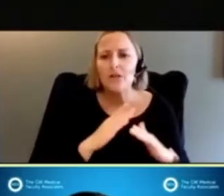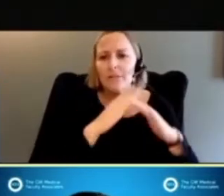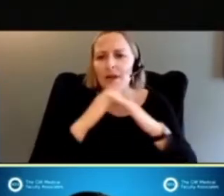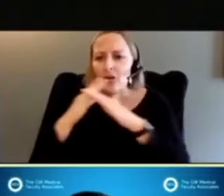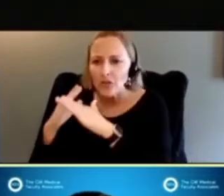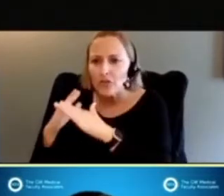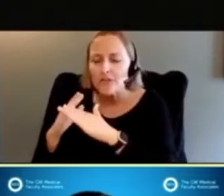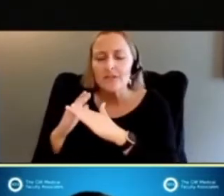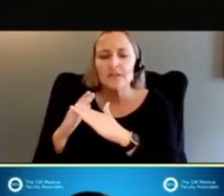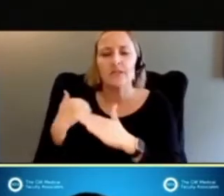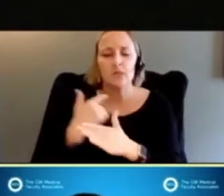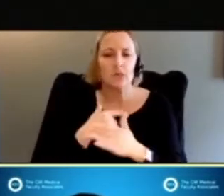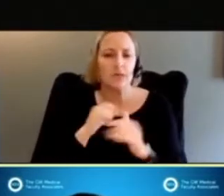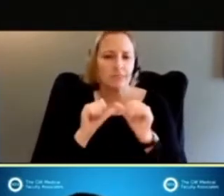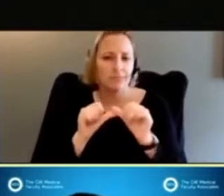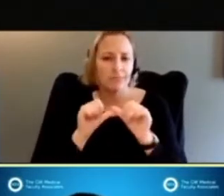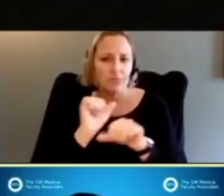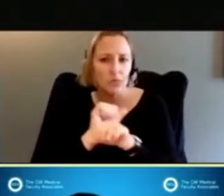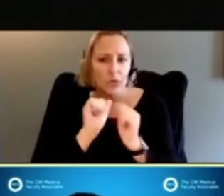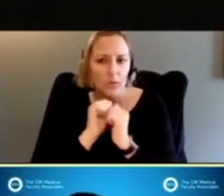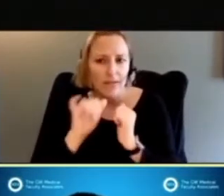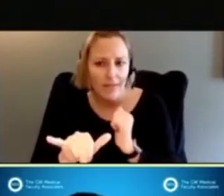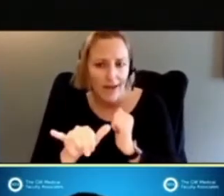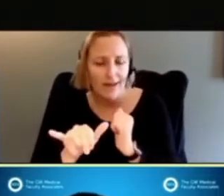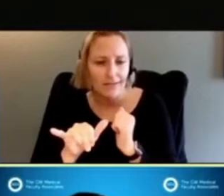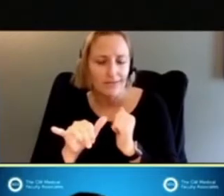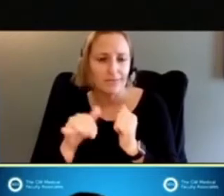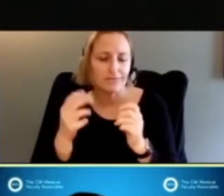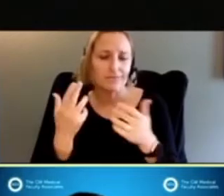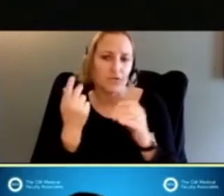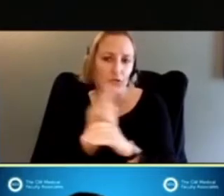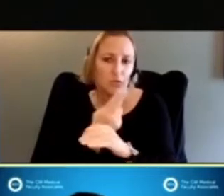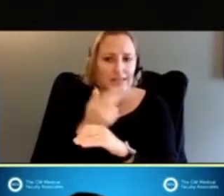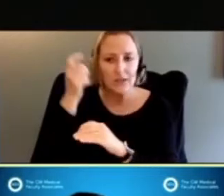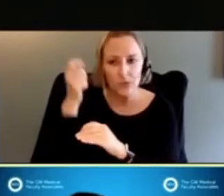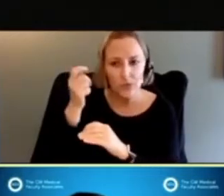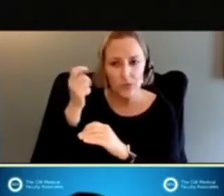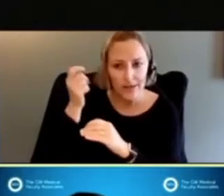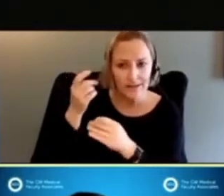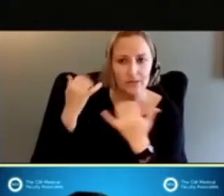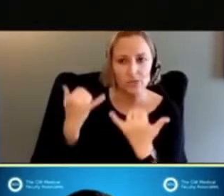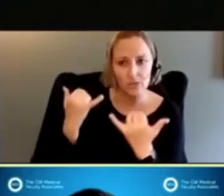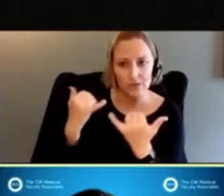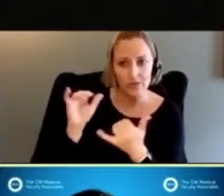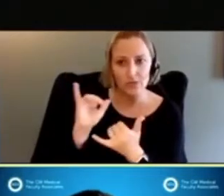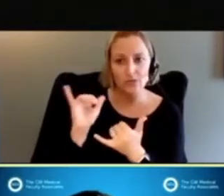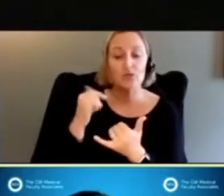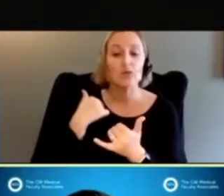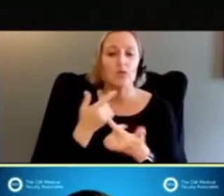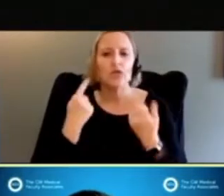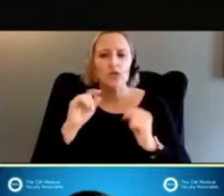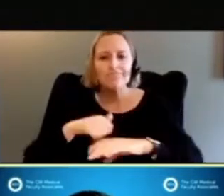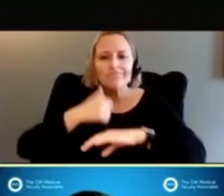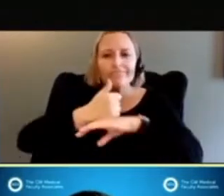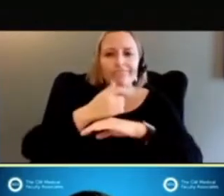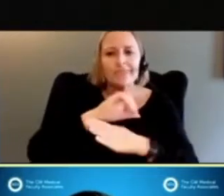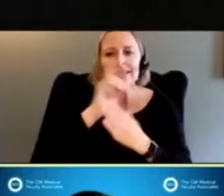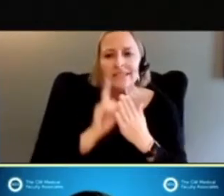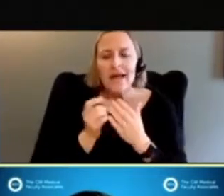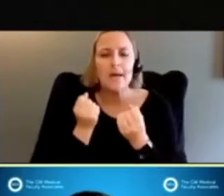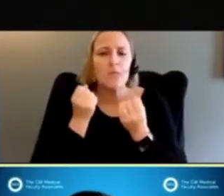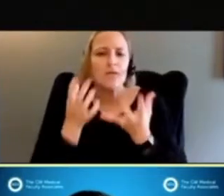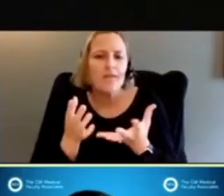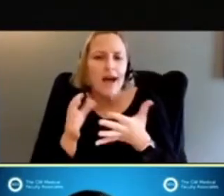actually in grants even today. But trying to design and provide content and coaching